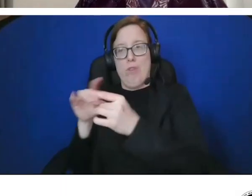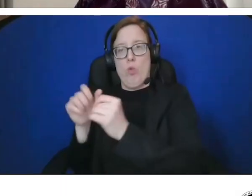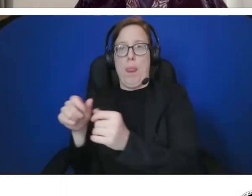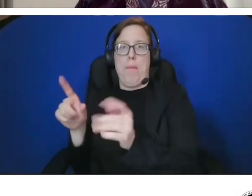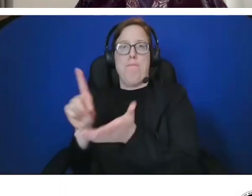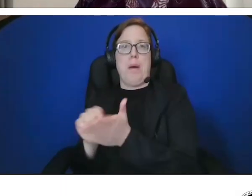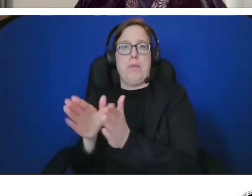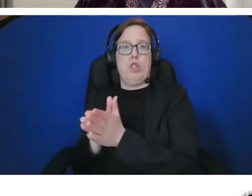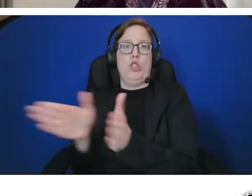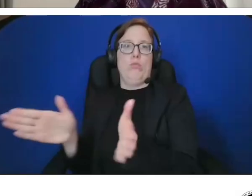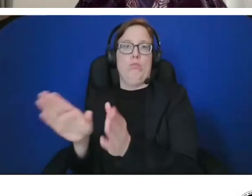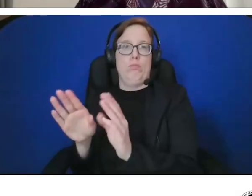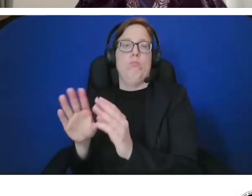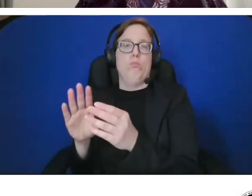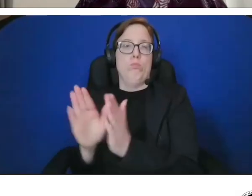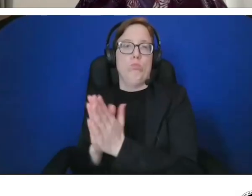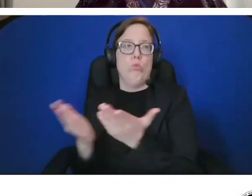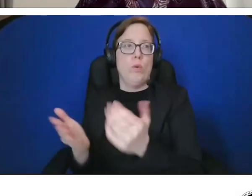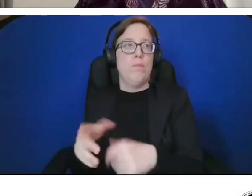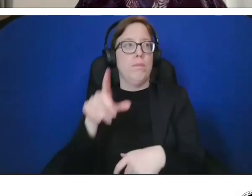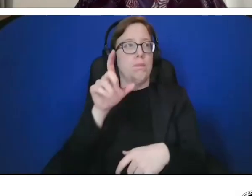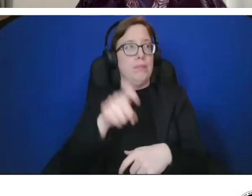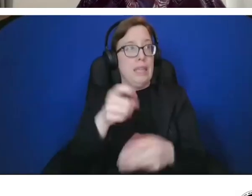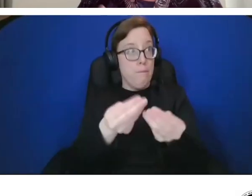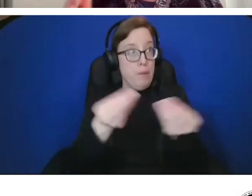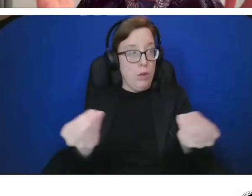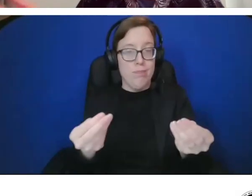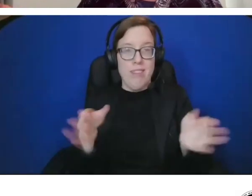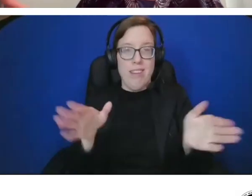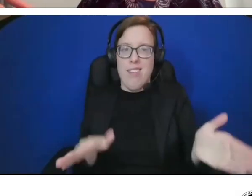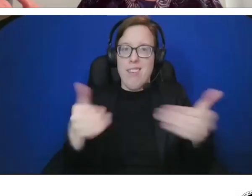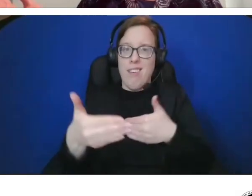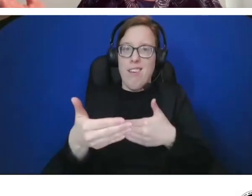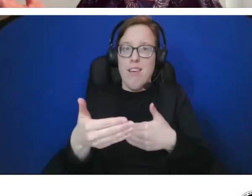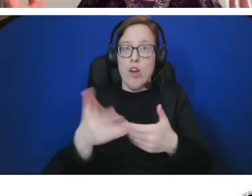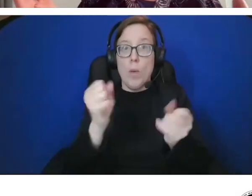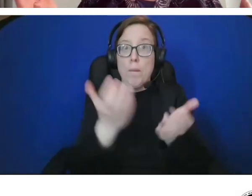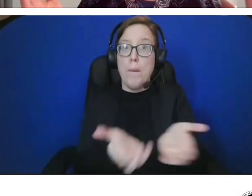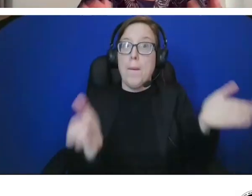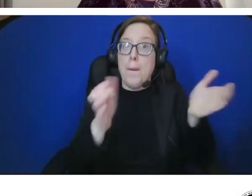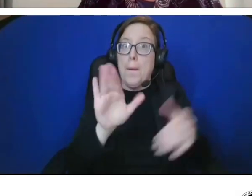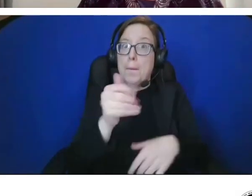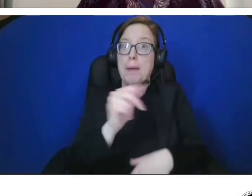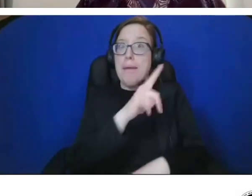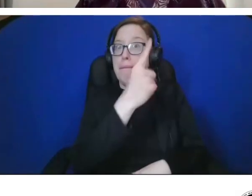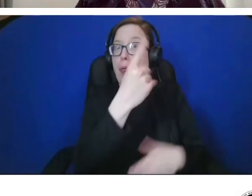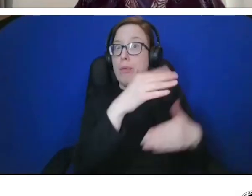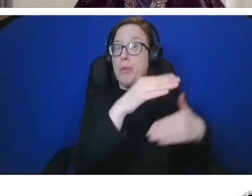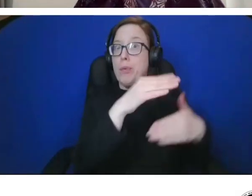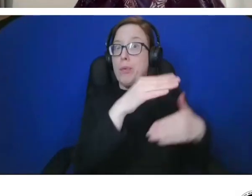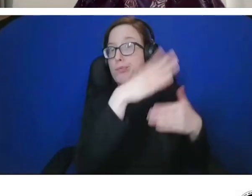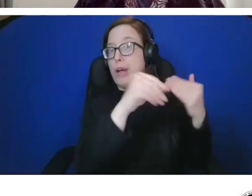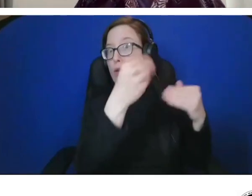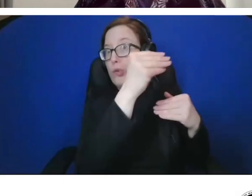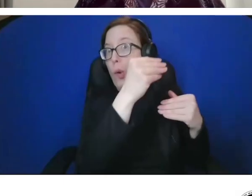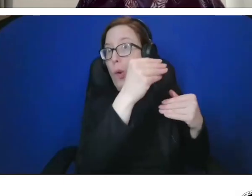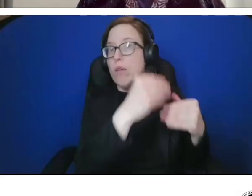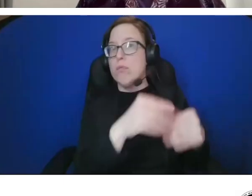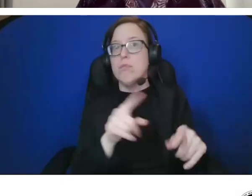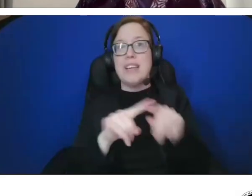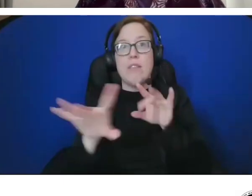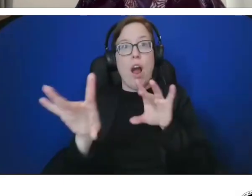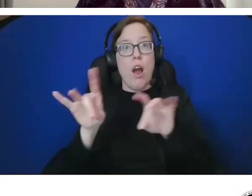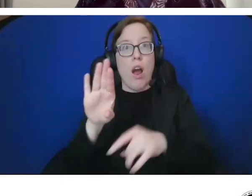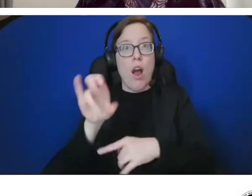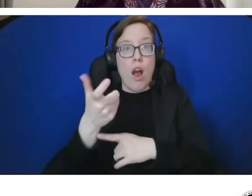book. So the materials you'll need will be a container of some sort, the box, which could be a bin that you bought at the dollar store, and the objects that